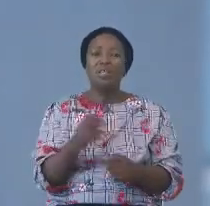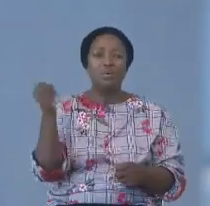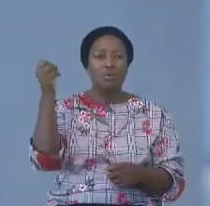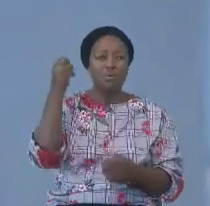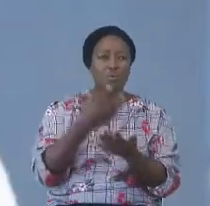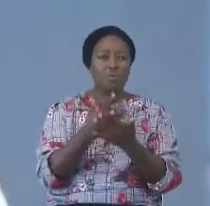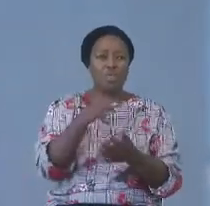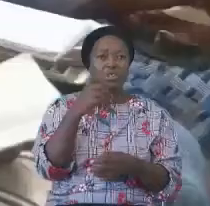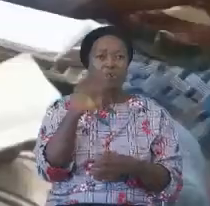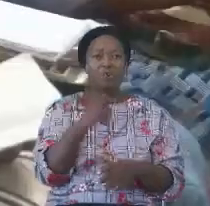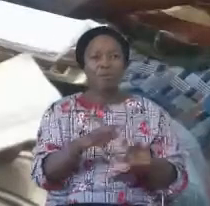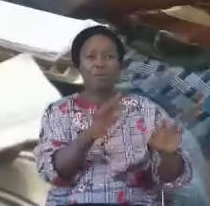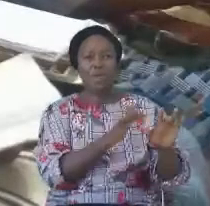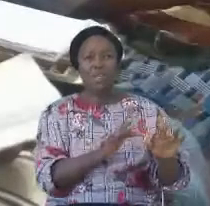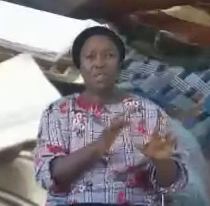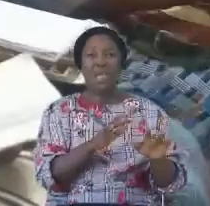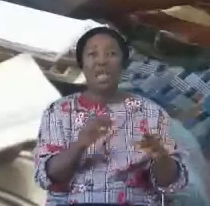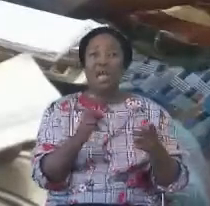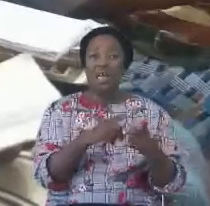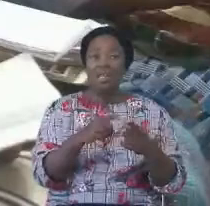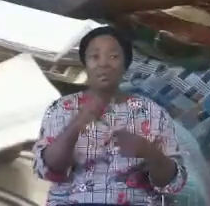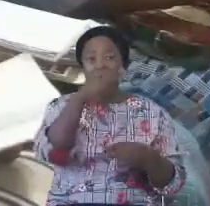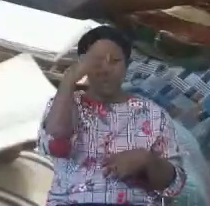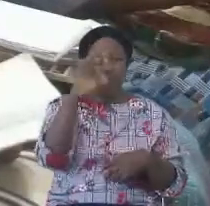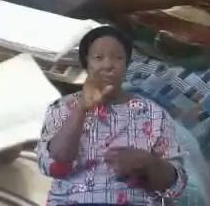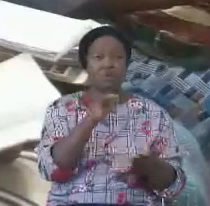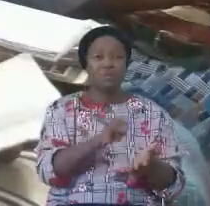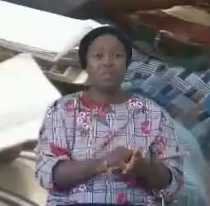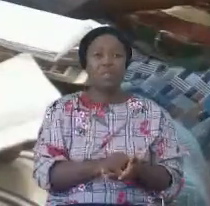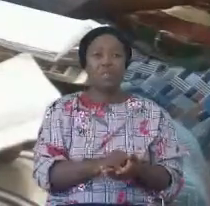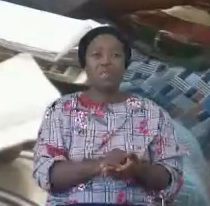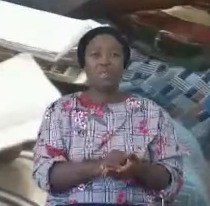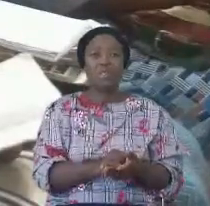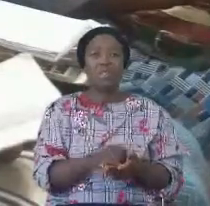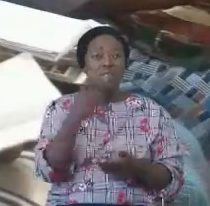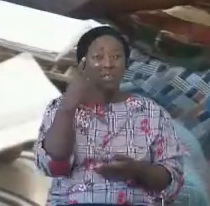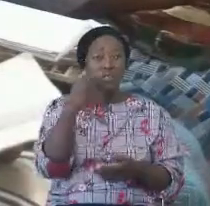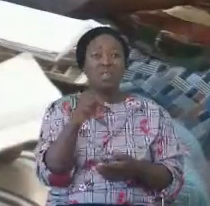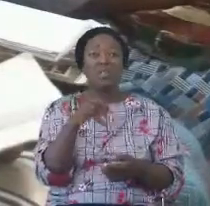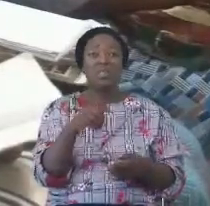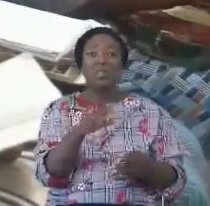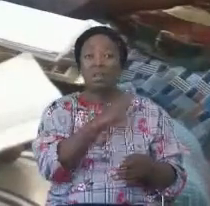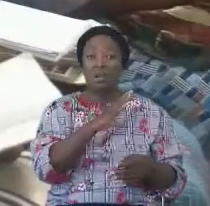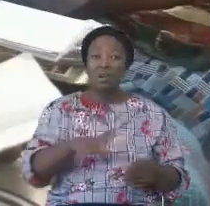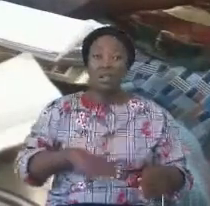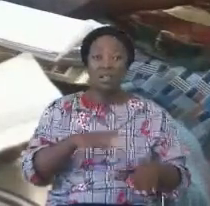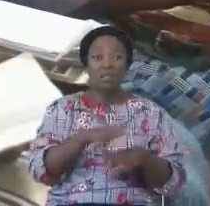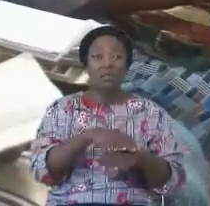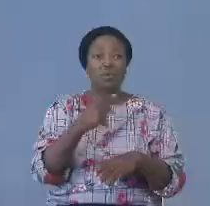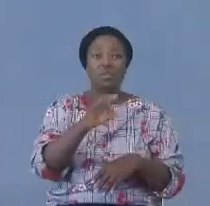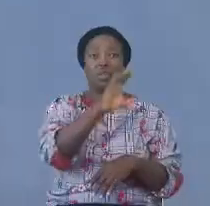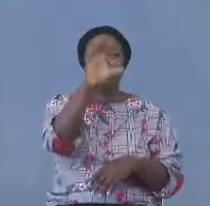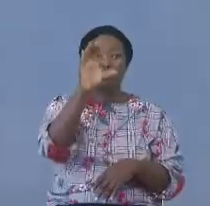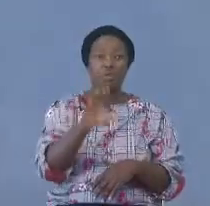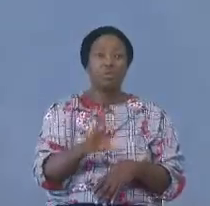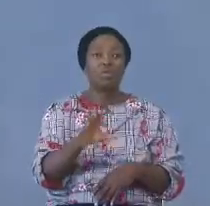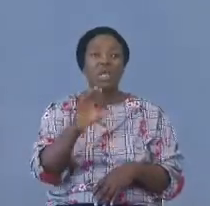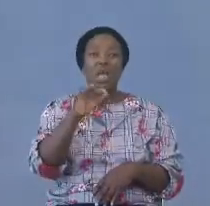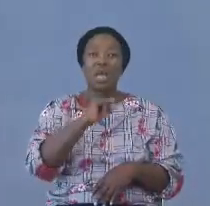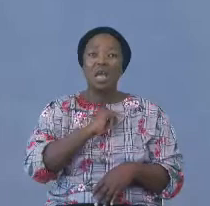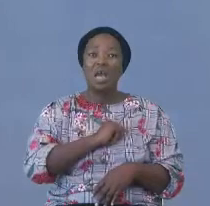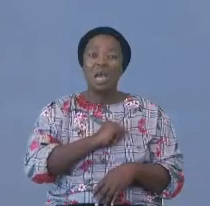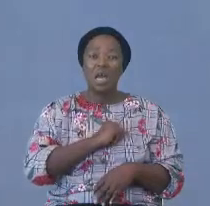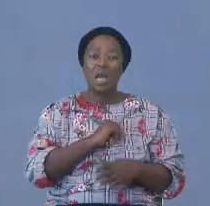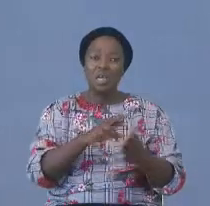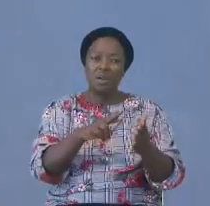grace, the riches of your love, the riches of your mercy. And because of that, looking